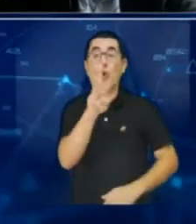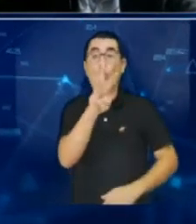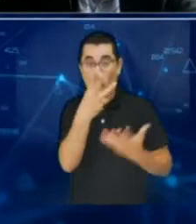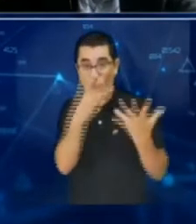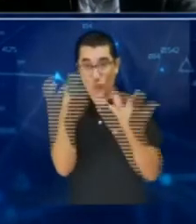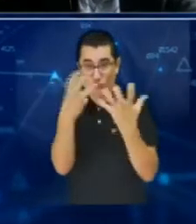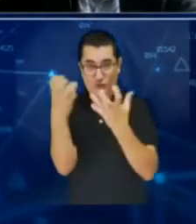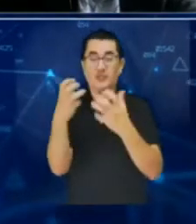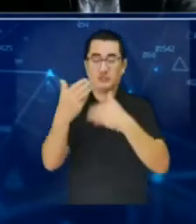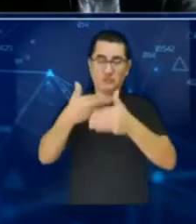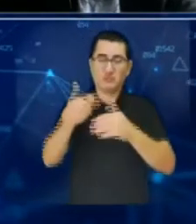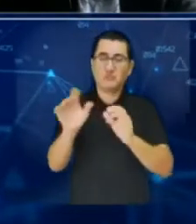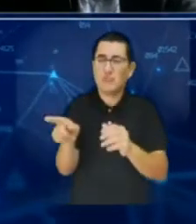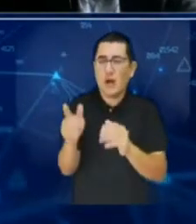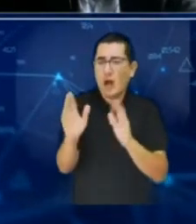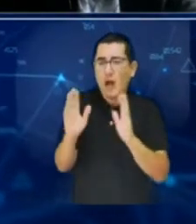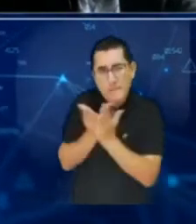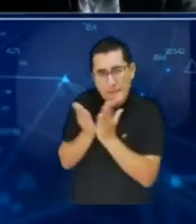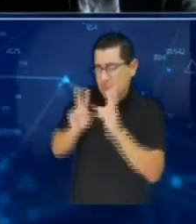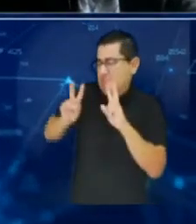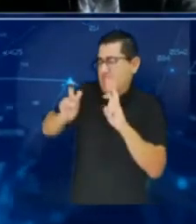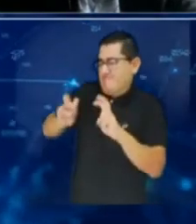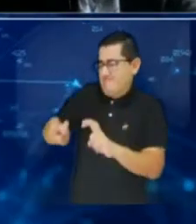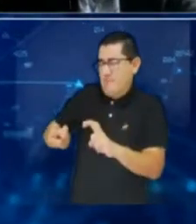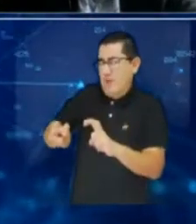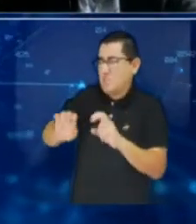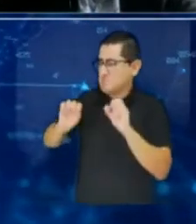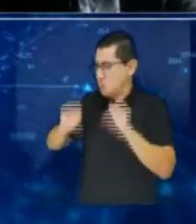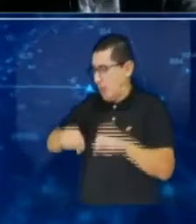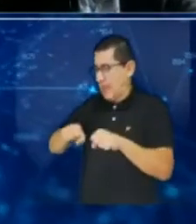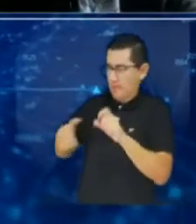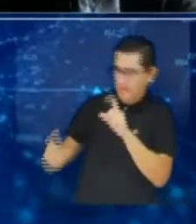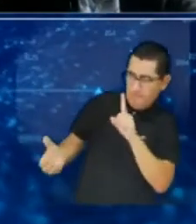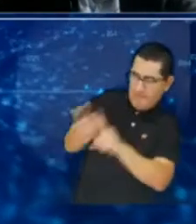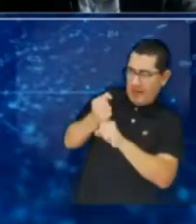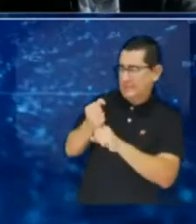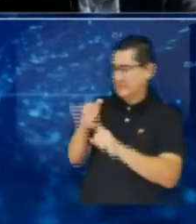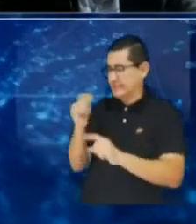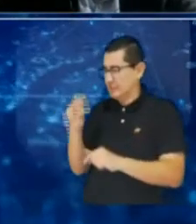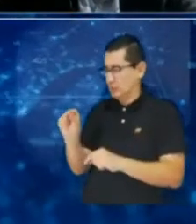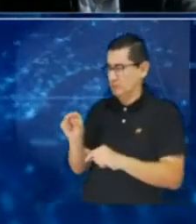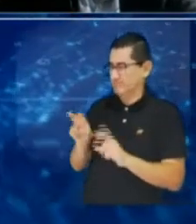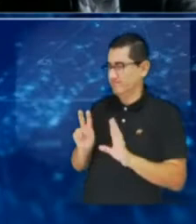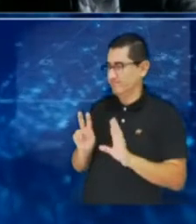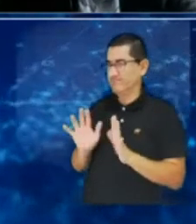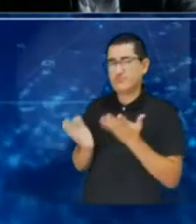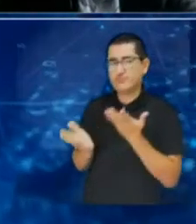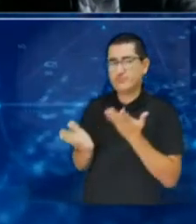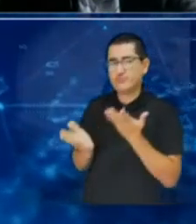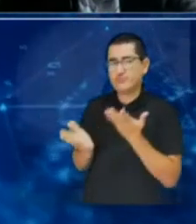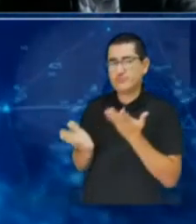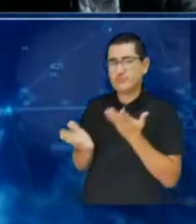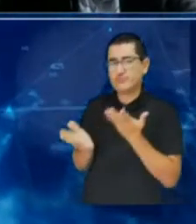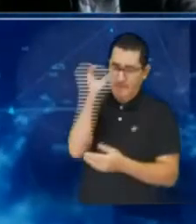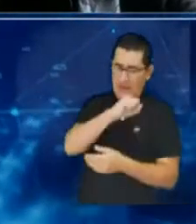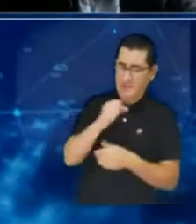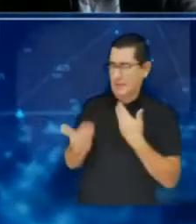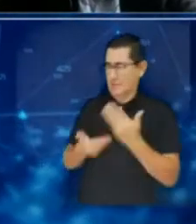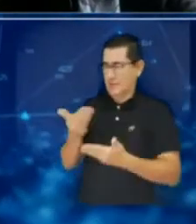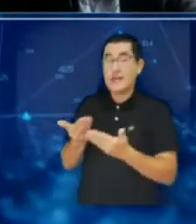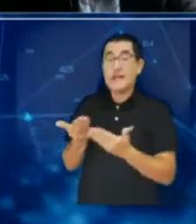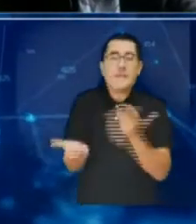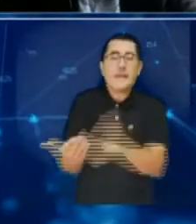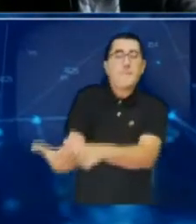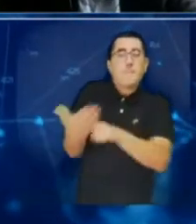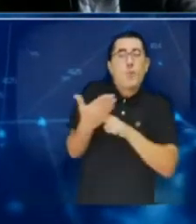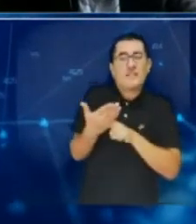The pertinent studies are being conducted over this band for possible identification or not, depending on the results